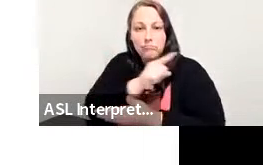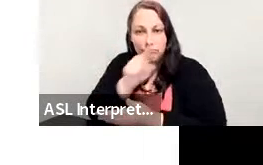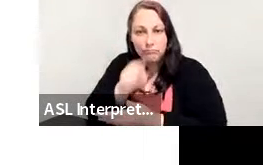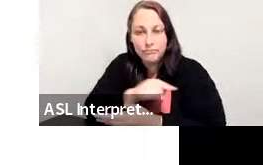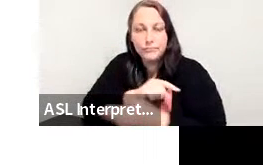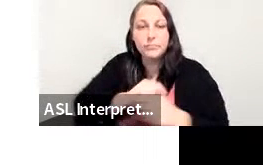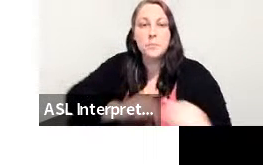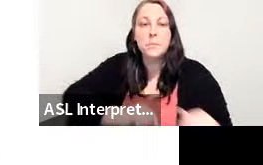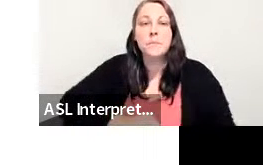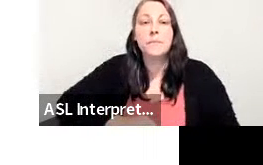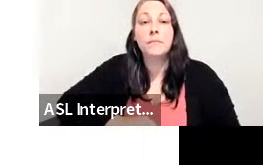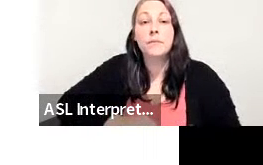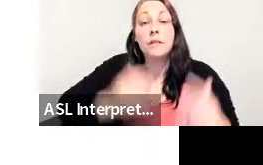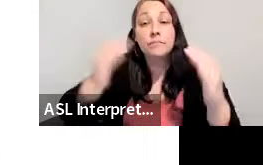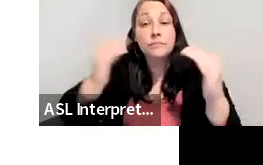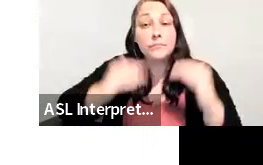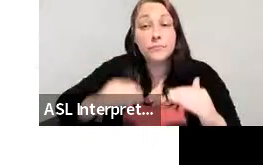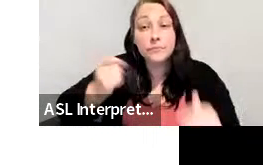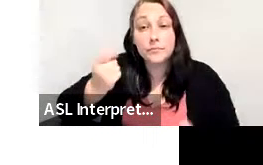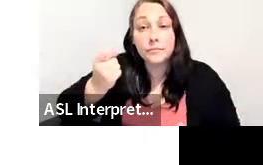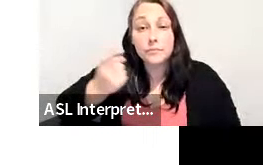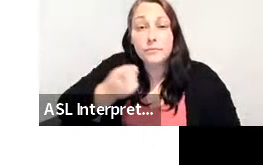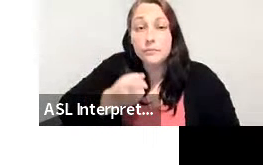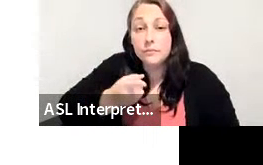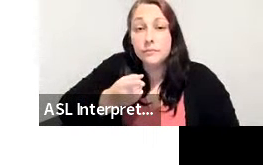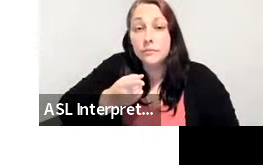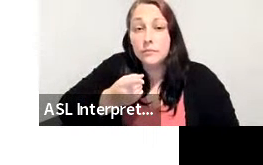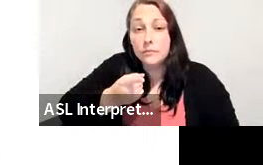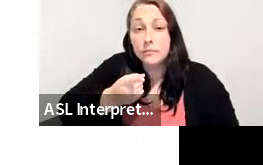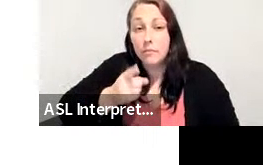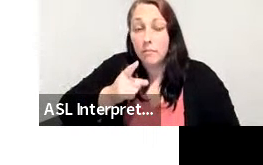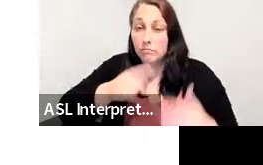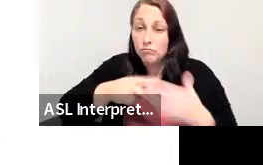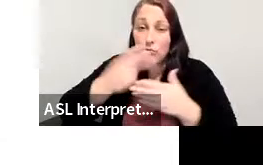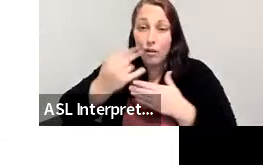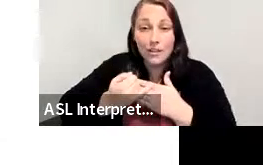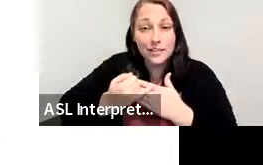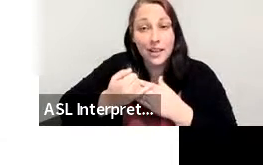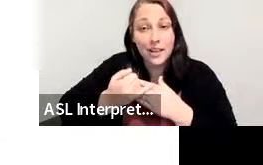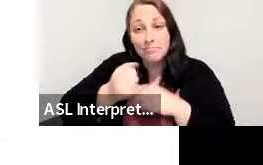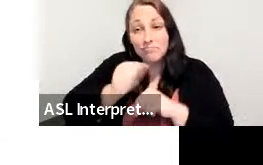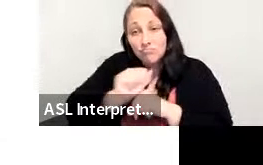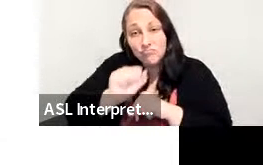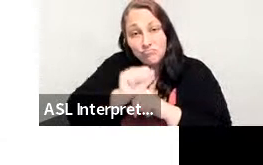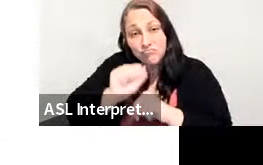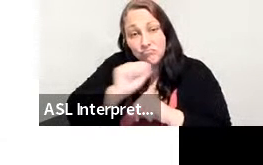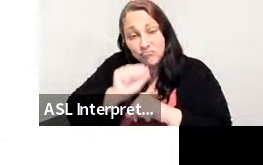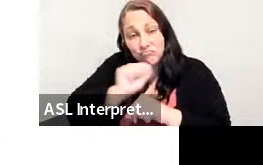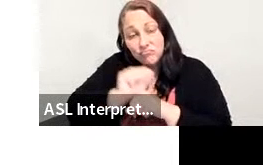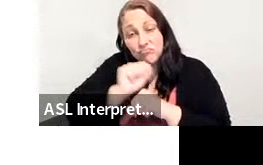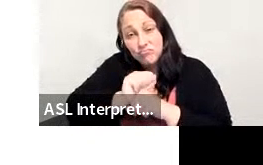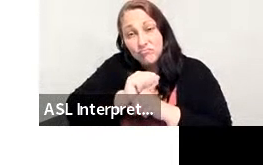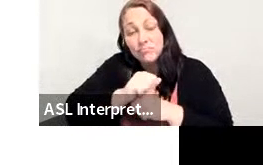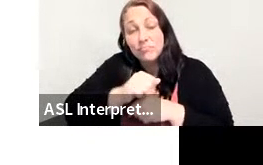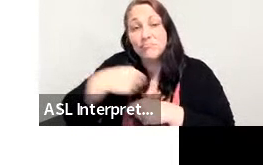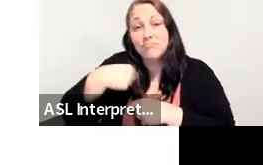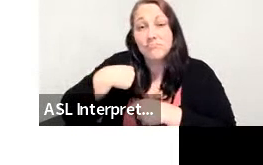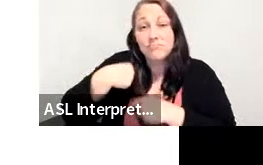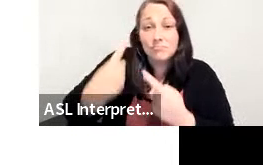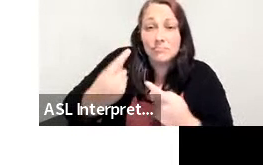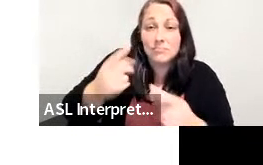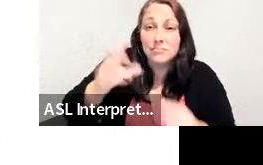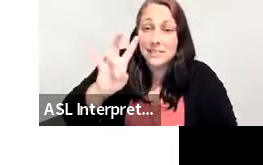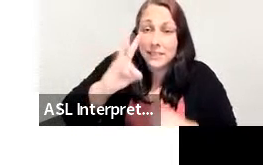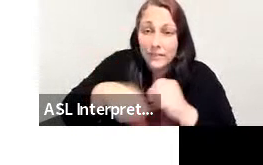we've been working on this project for over 7 years, and back in 2015